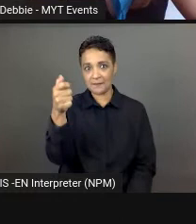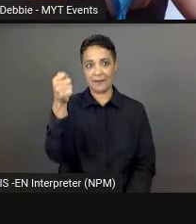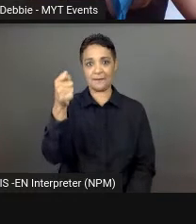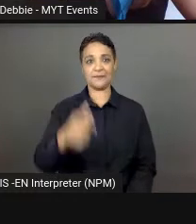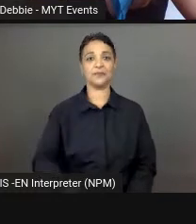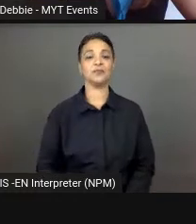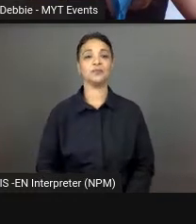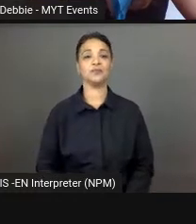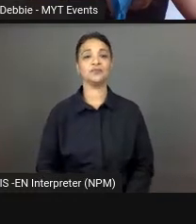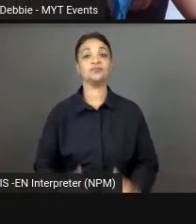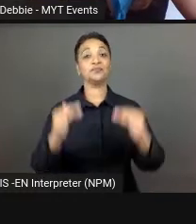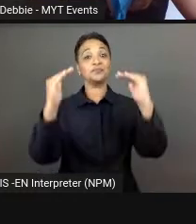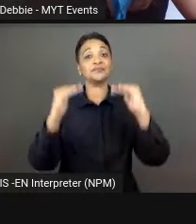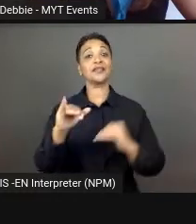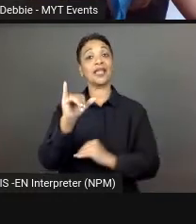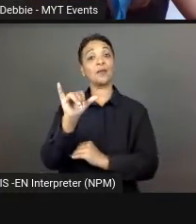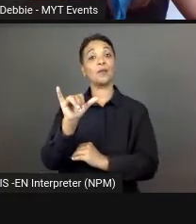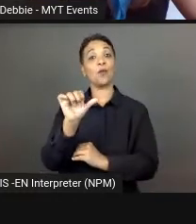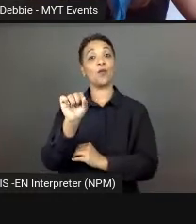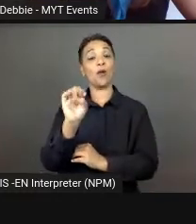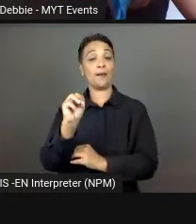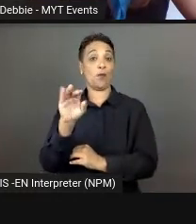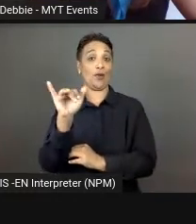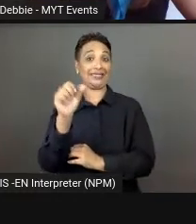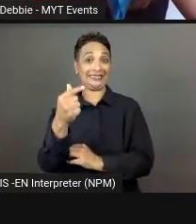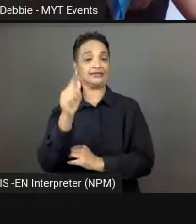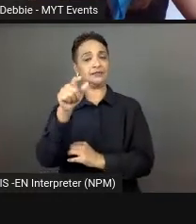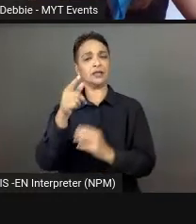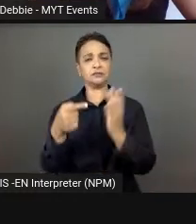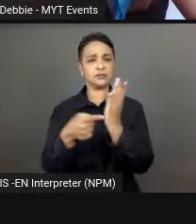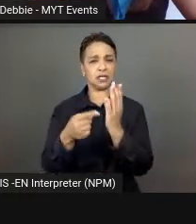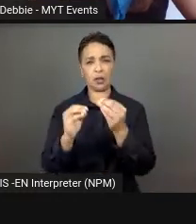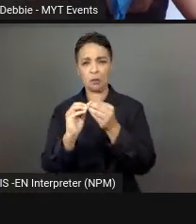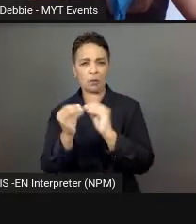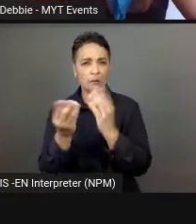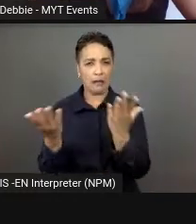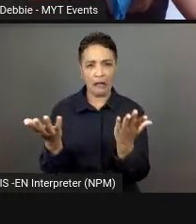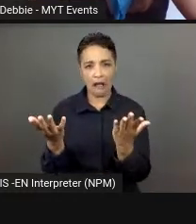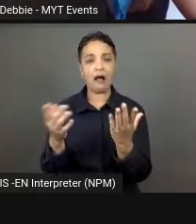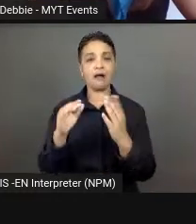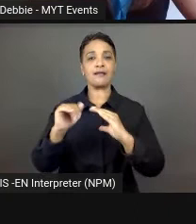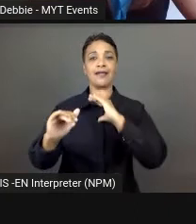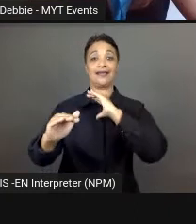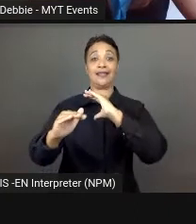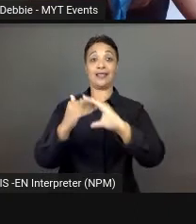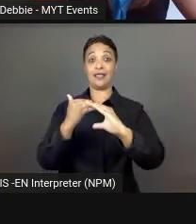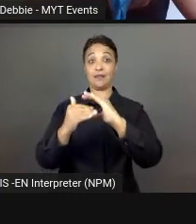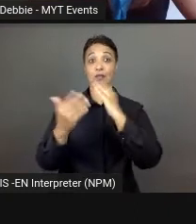the MYT team are here to help you with any technical difficulties. So email us at